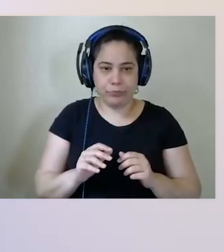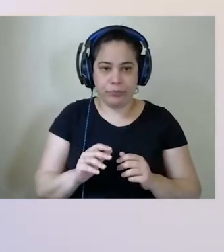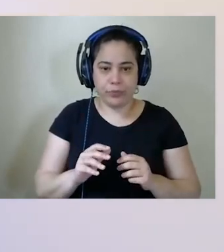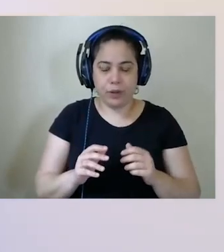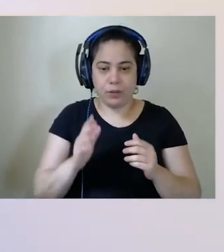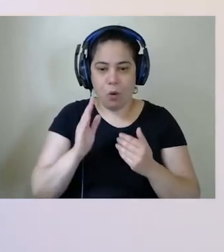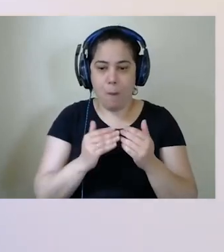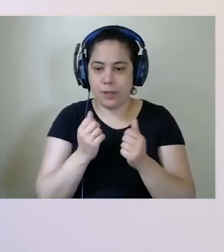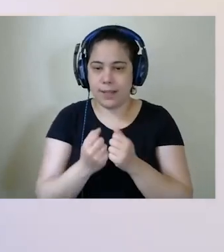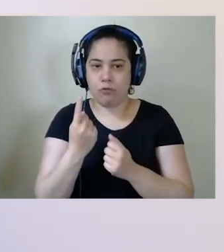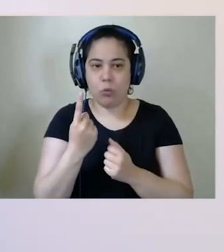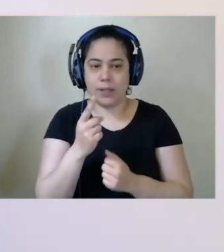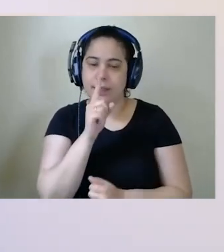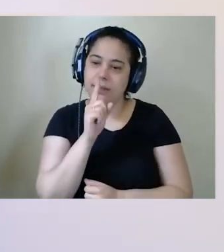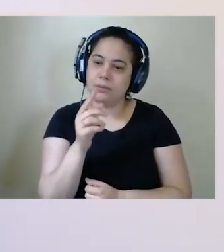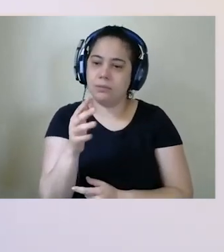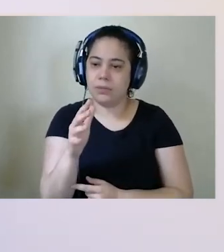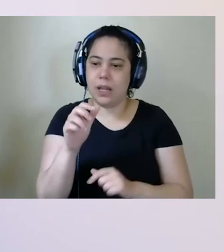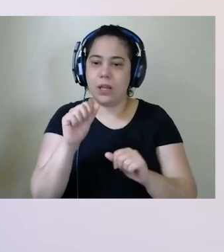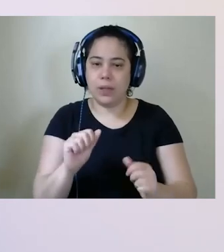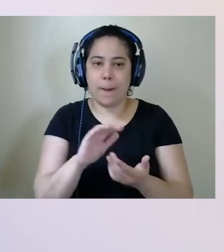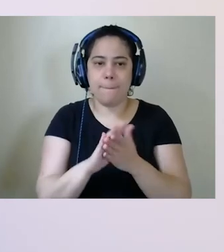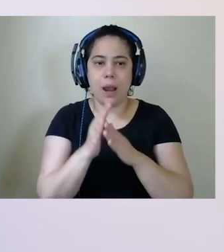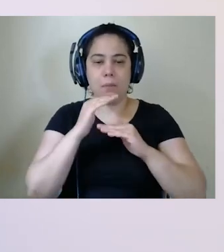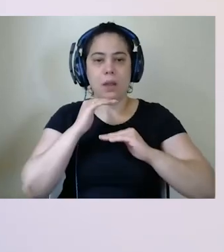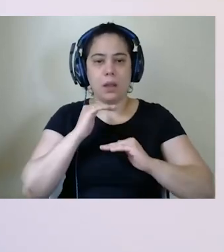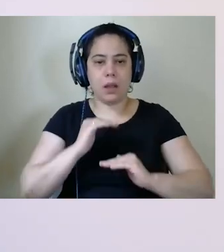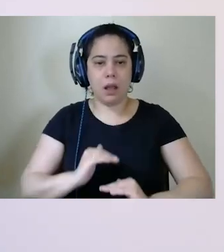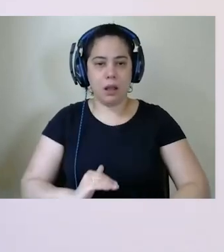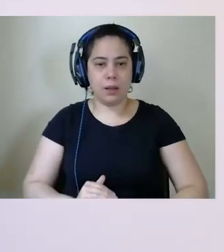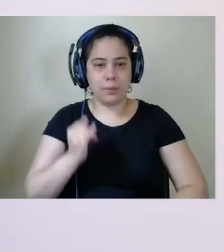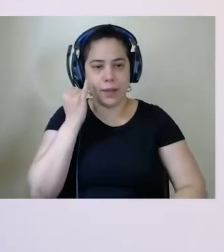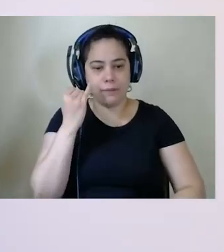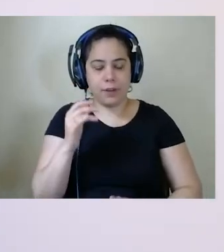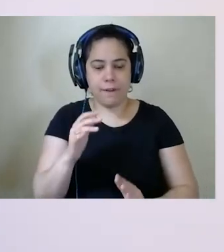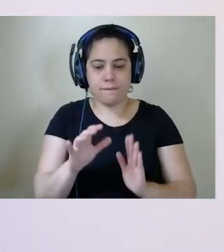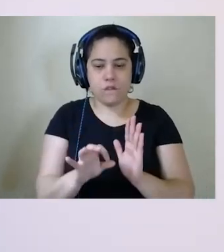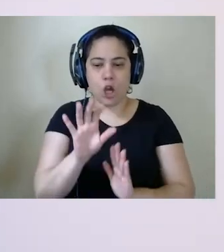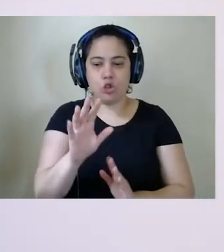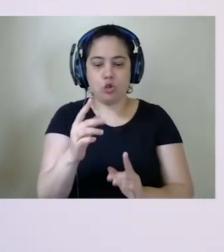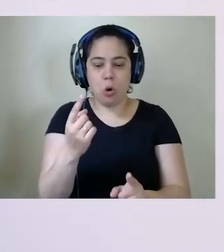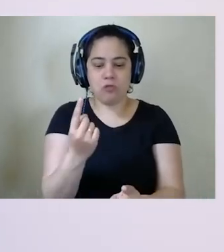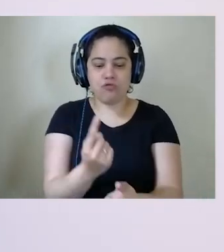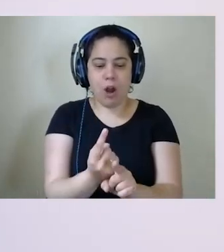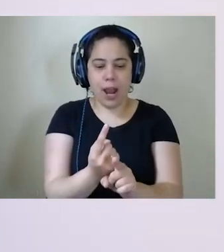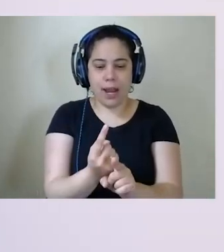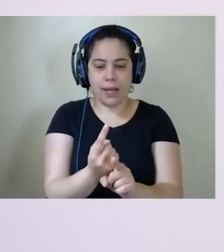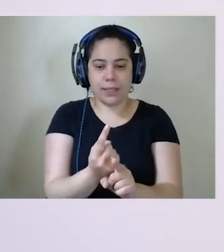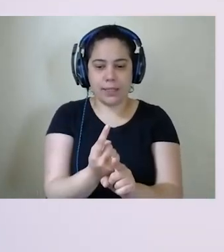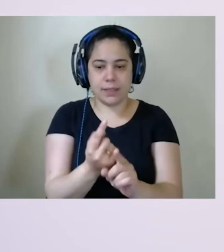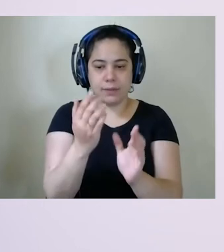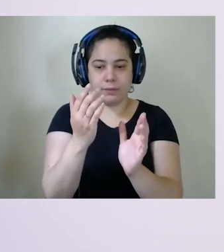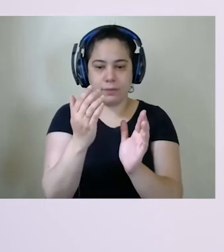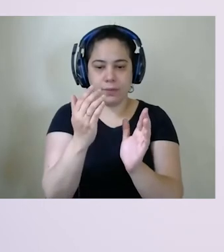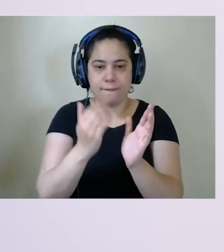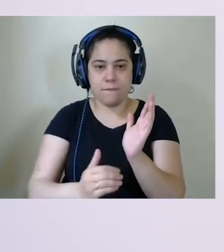everybody, it is, you can get calmer if you find the right frequency. You can get more alert if you find the right frequency in the